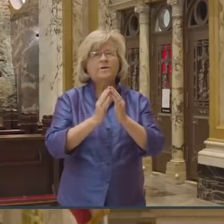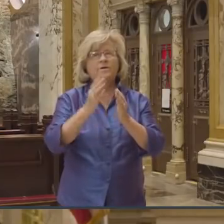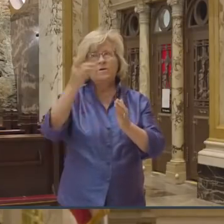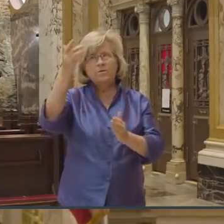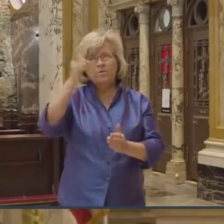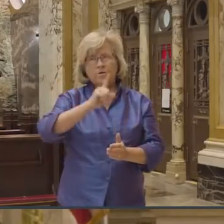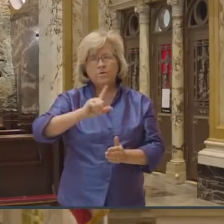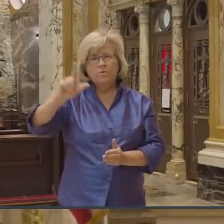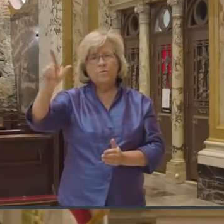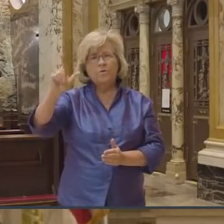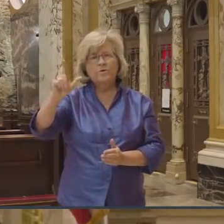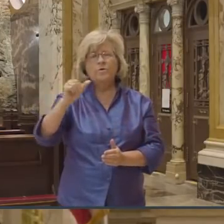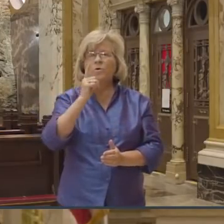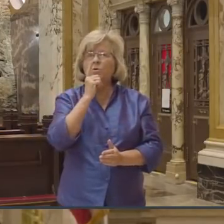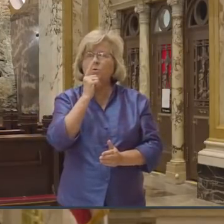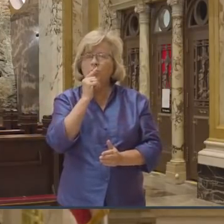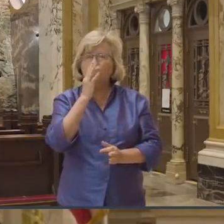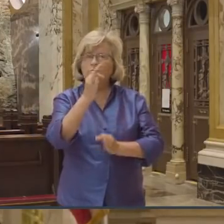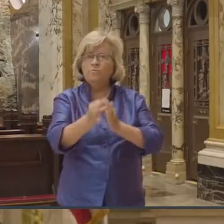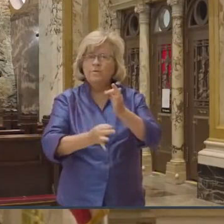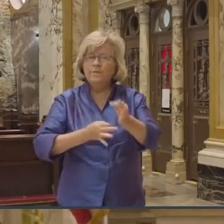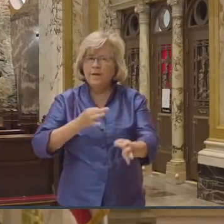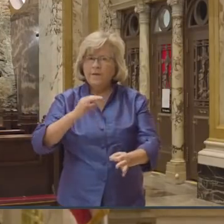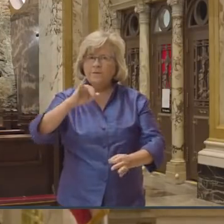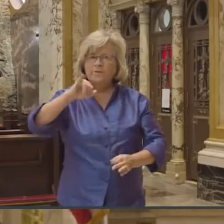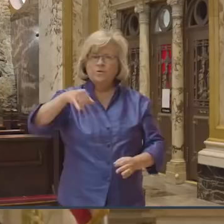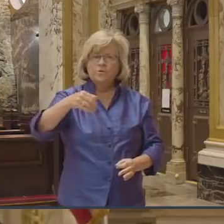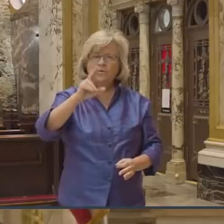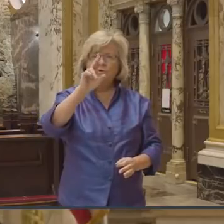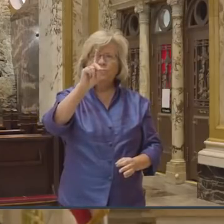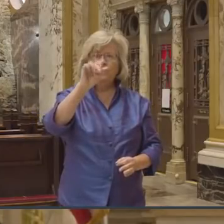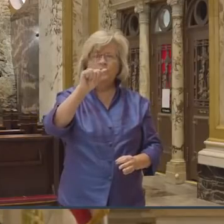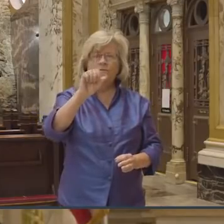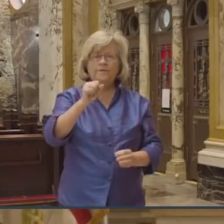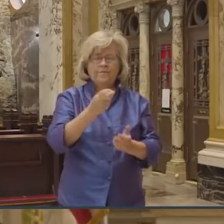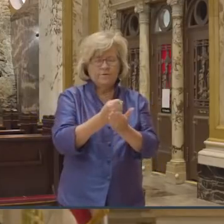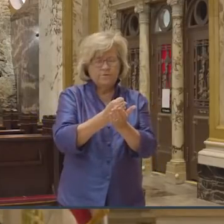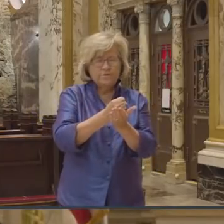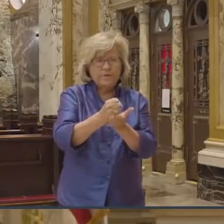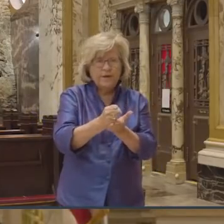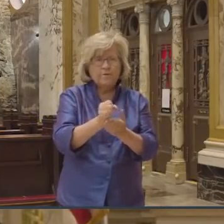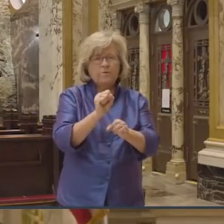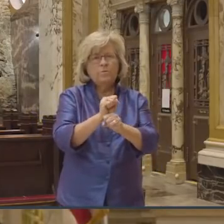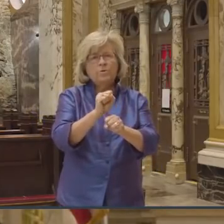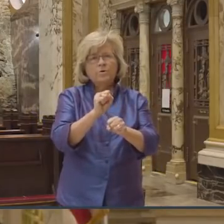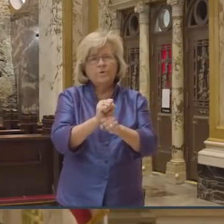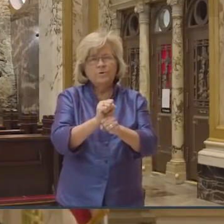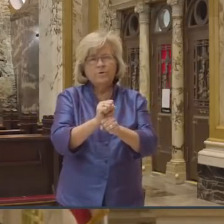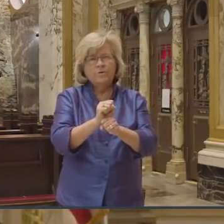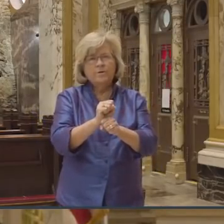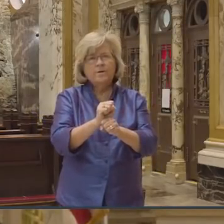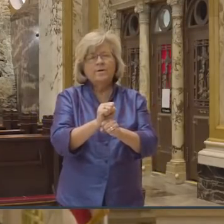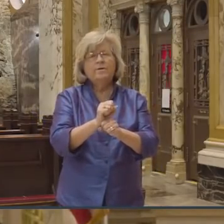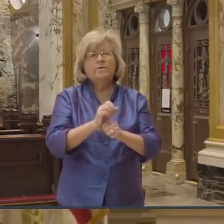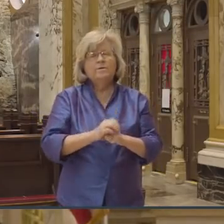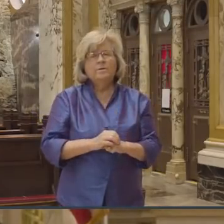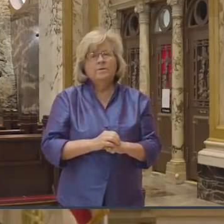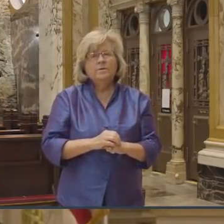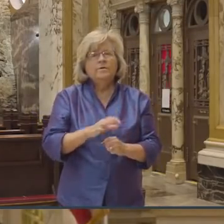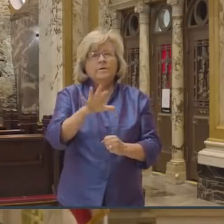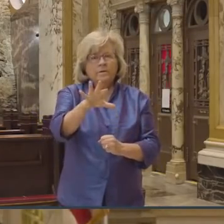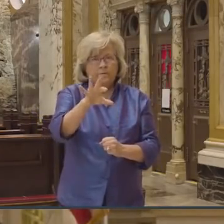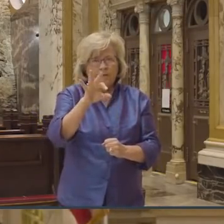replace Judas in their apostolic ministry, and we see how the Holy Spirit then, as a result,